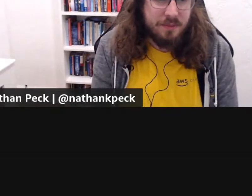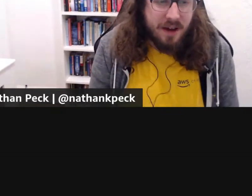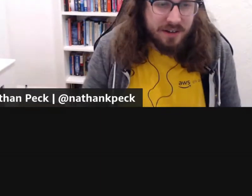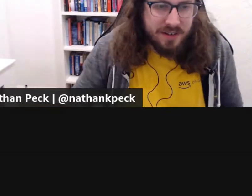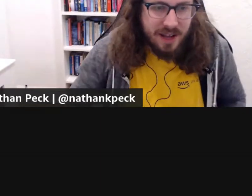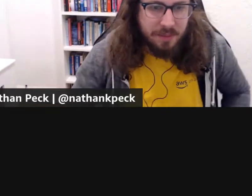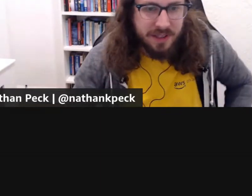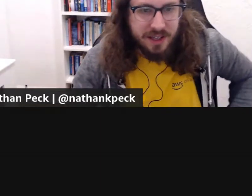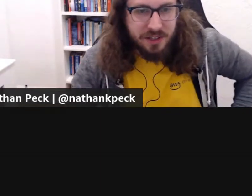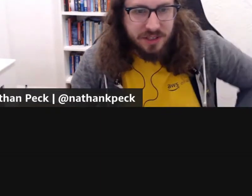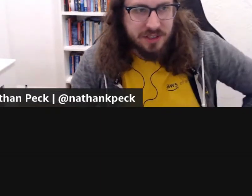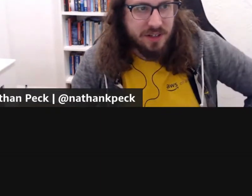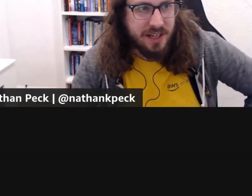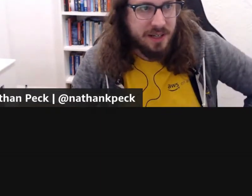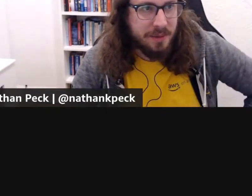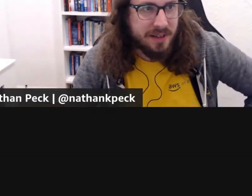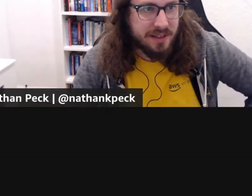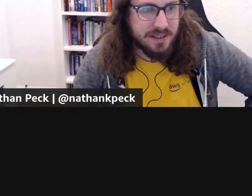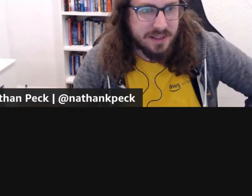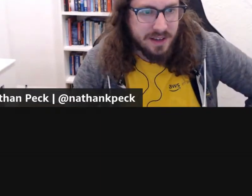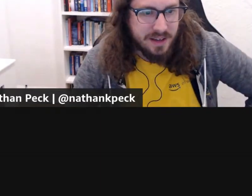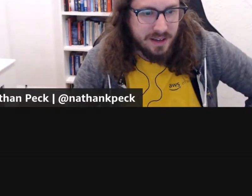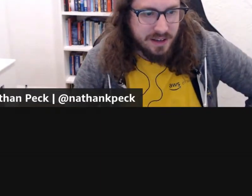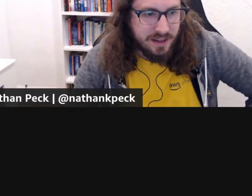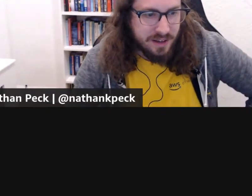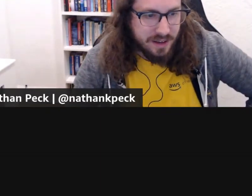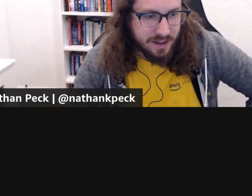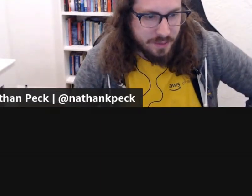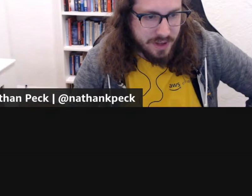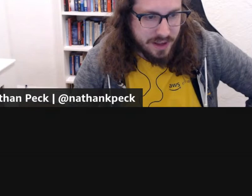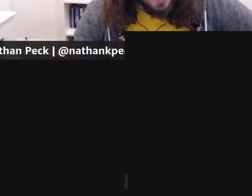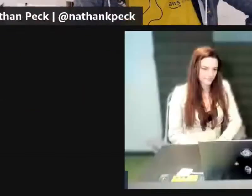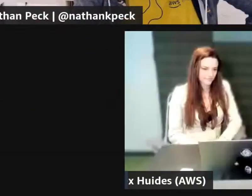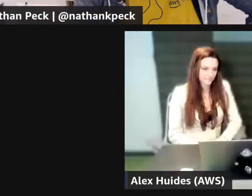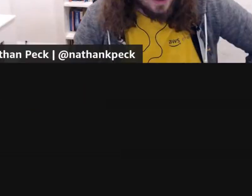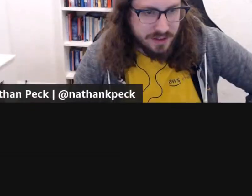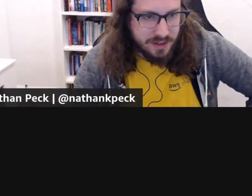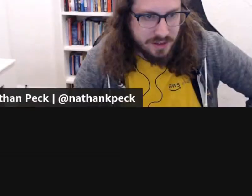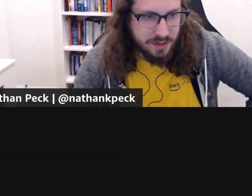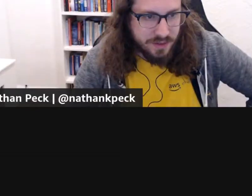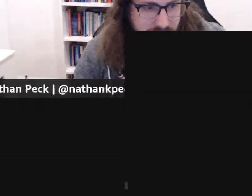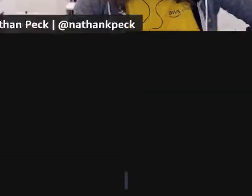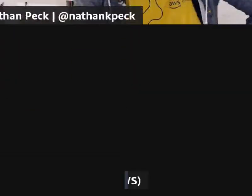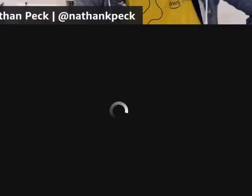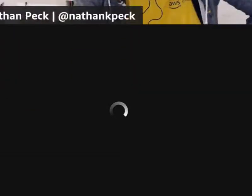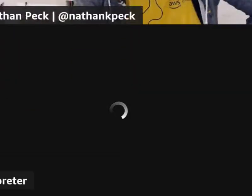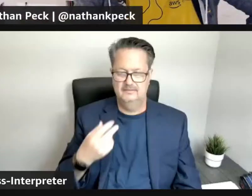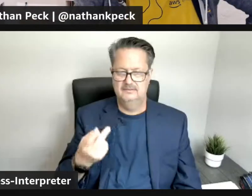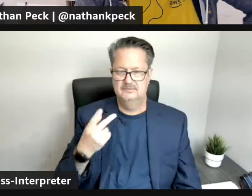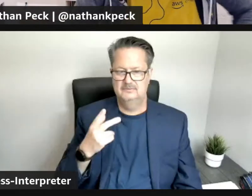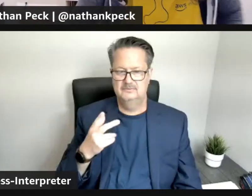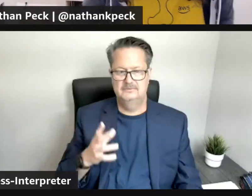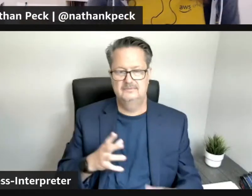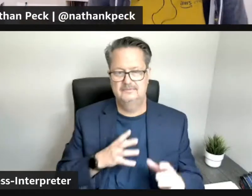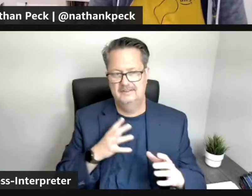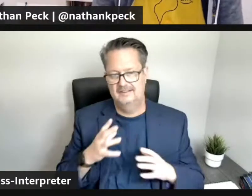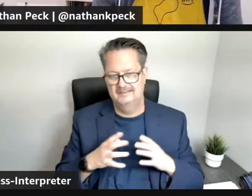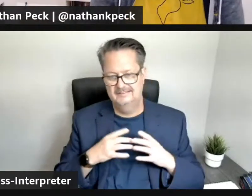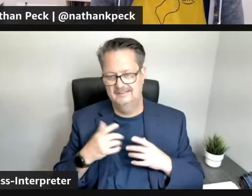connectivity for modern applications on AWS. And we have 2 fantastic guests.